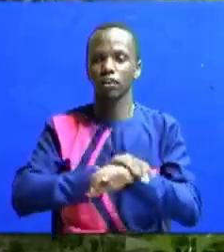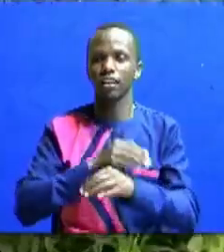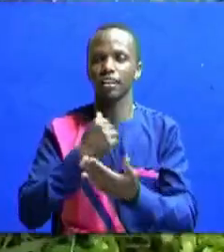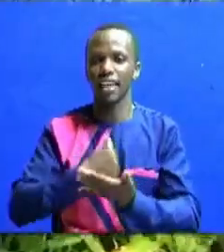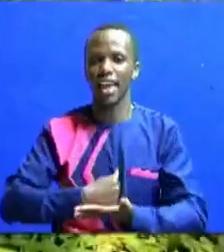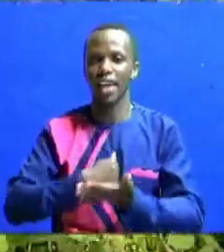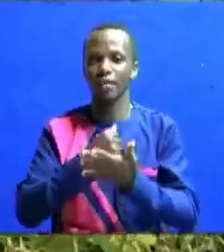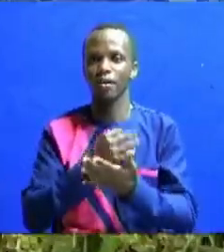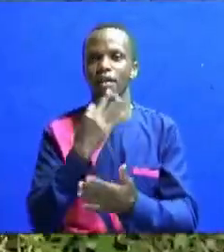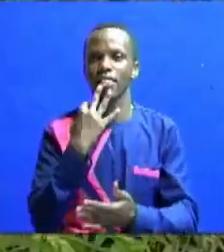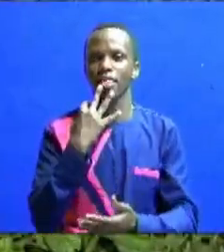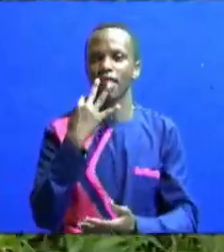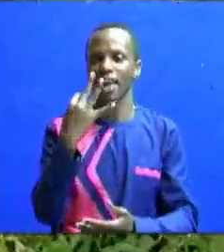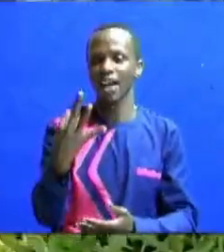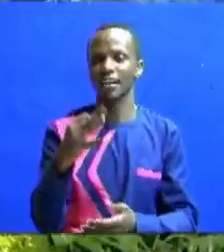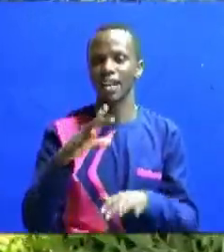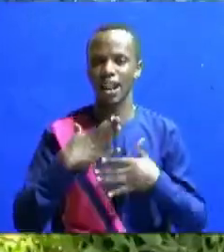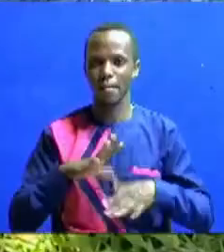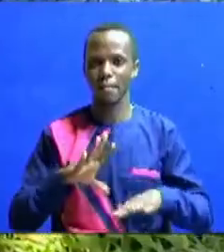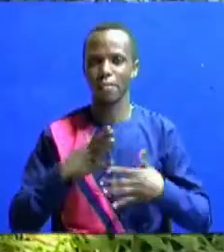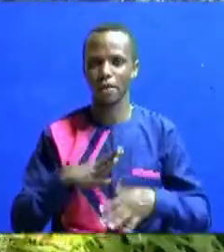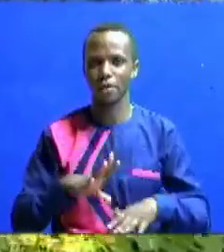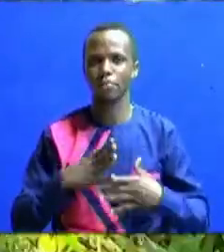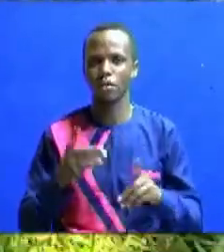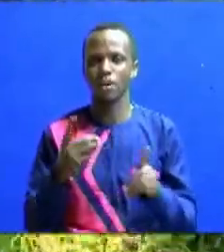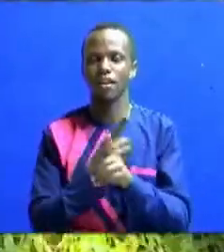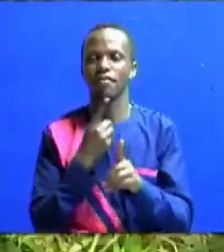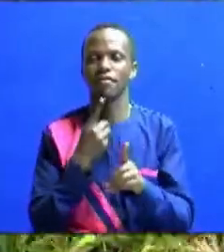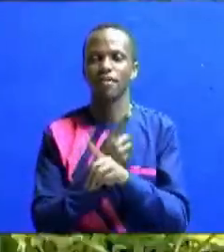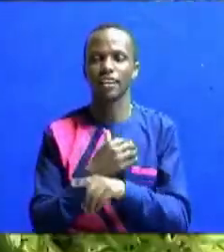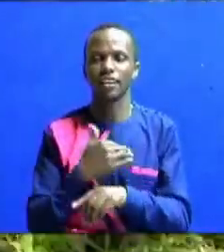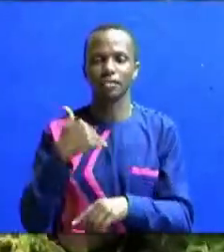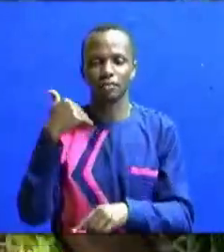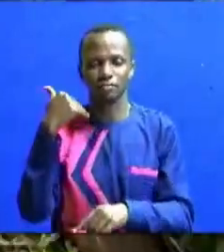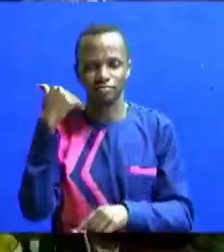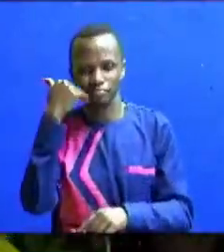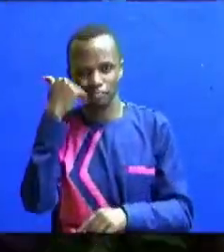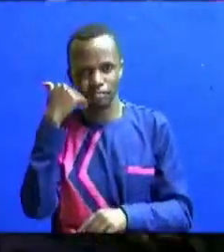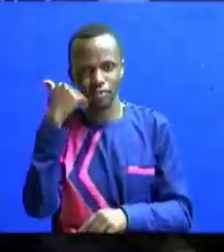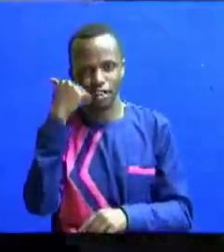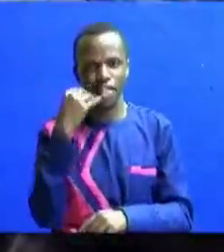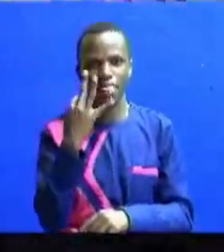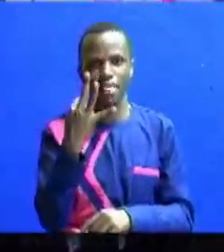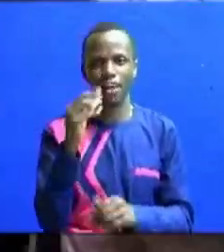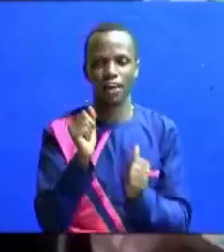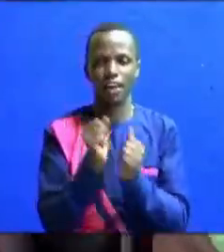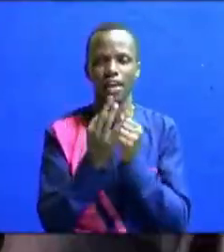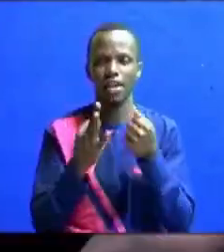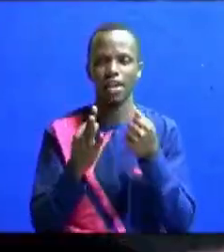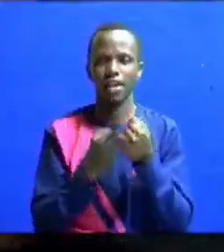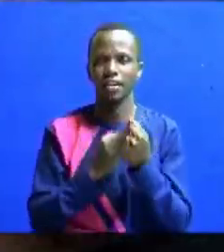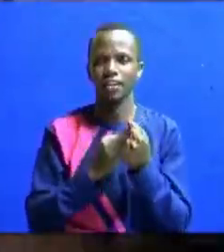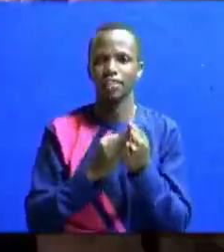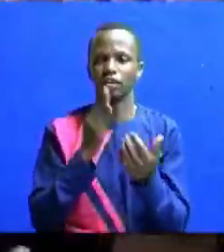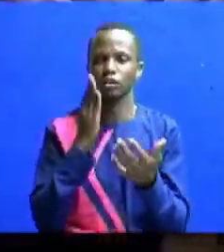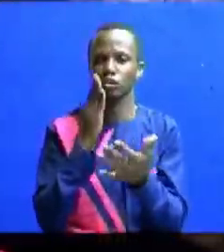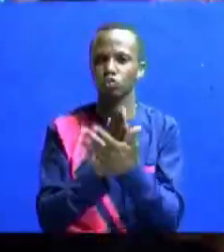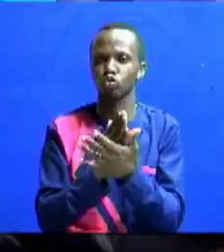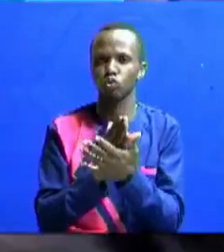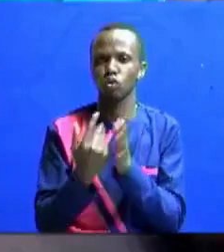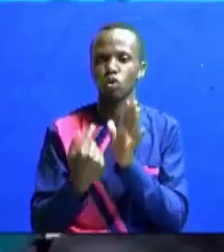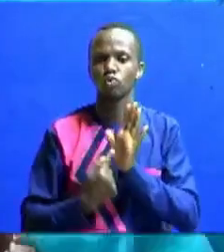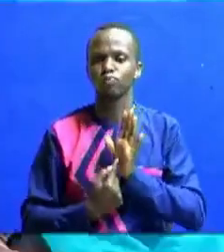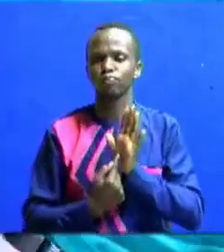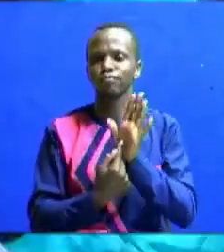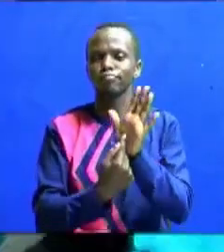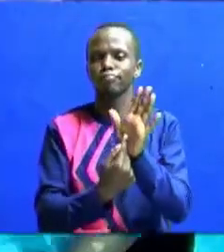Over 300 people, all with different ailments, 318 to be exact, showed up in